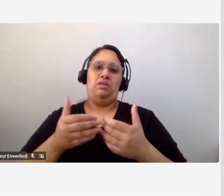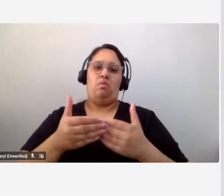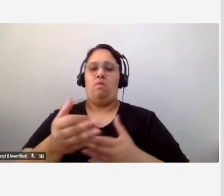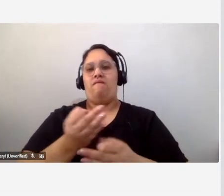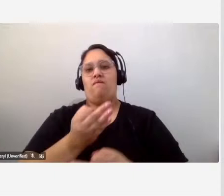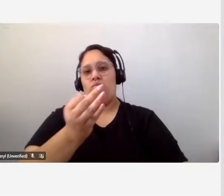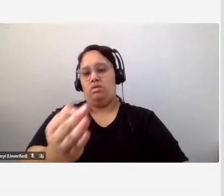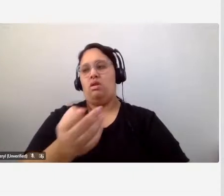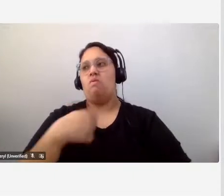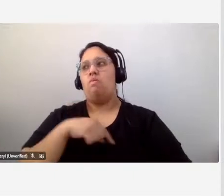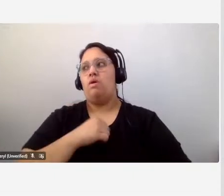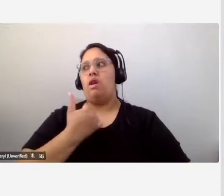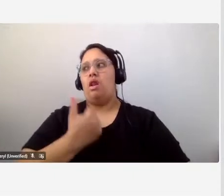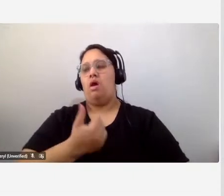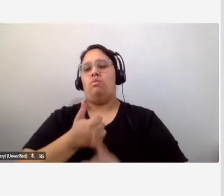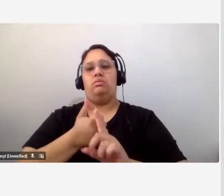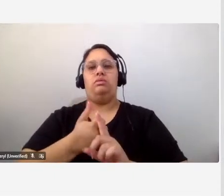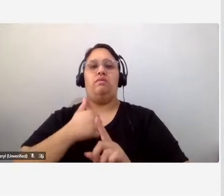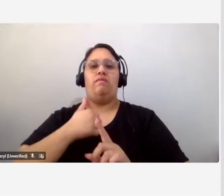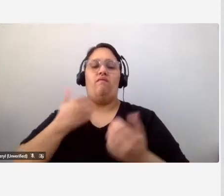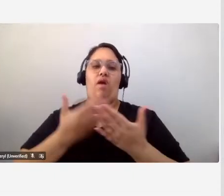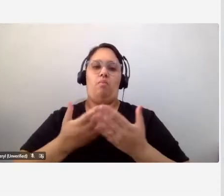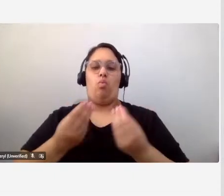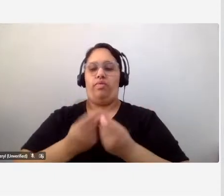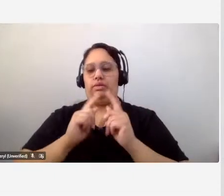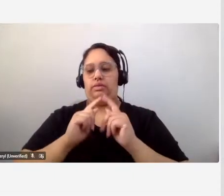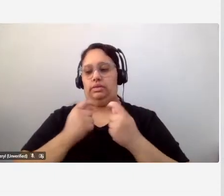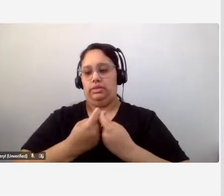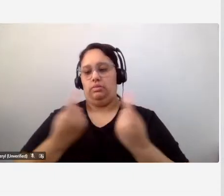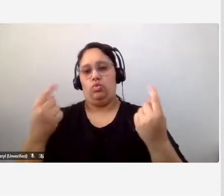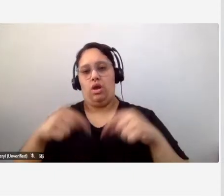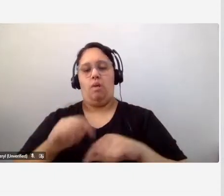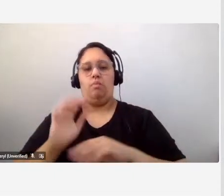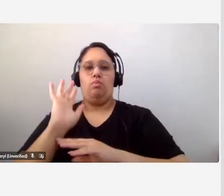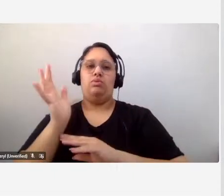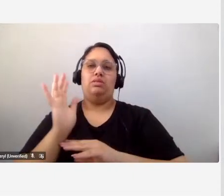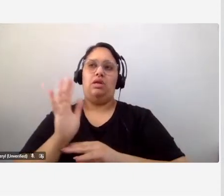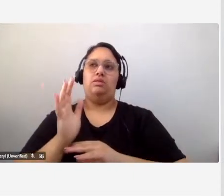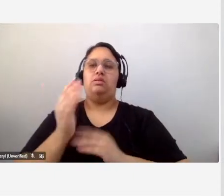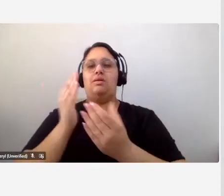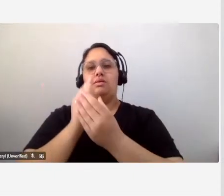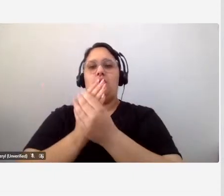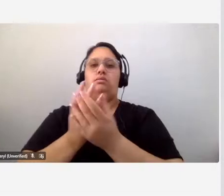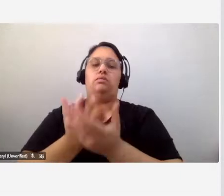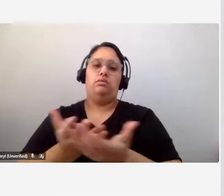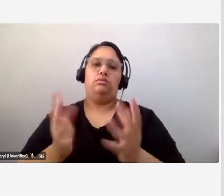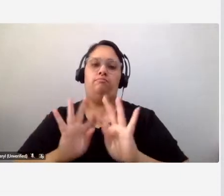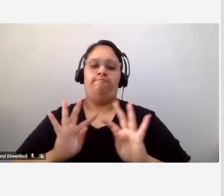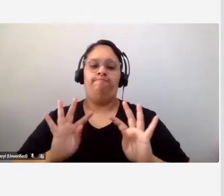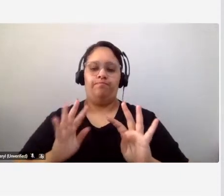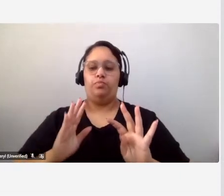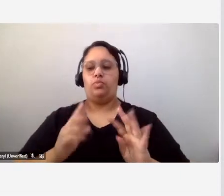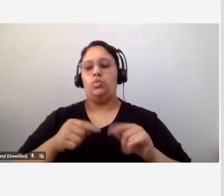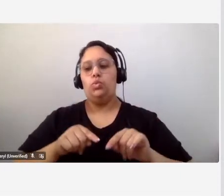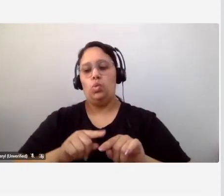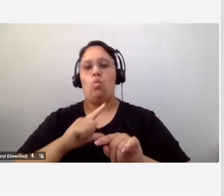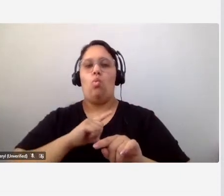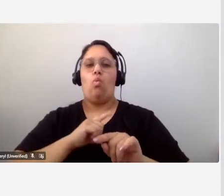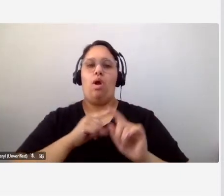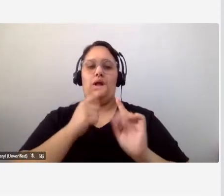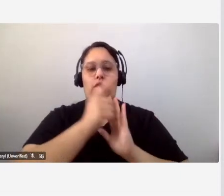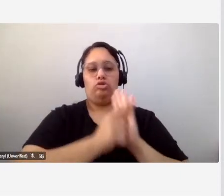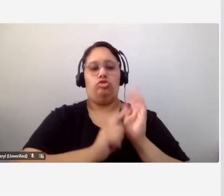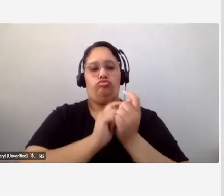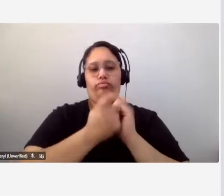and then we will make ourselves available with the teams to come and present the case before the Standing Committee why we should make this